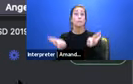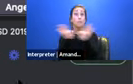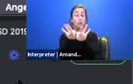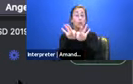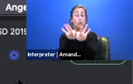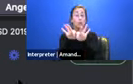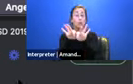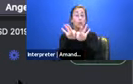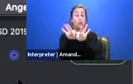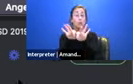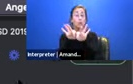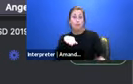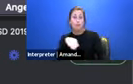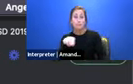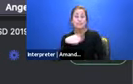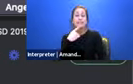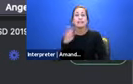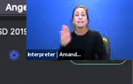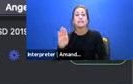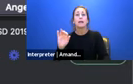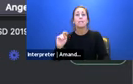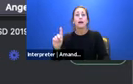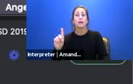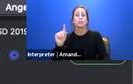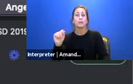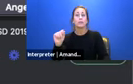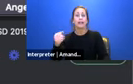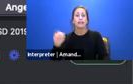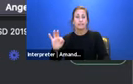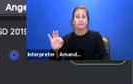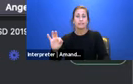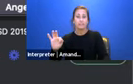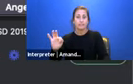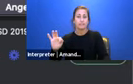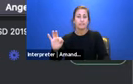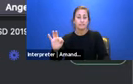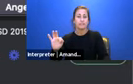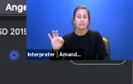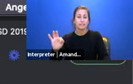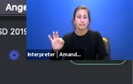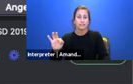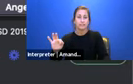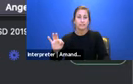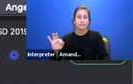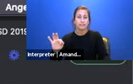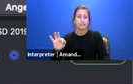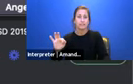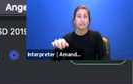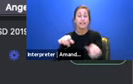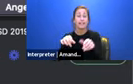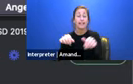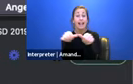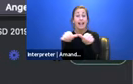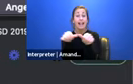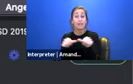it says bond 2019 interest area on Let's Talk. This will be an area